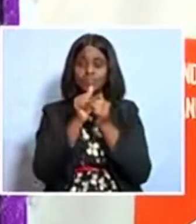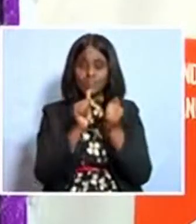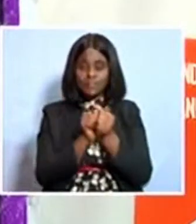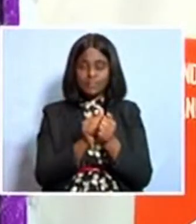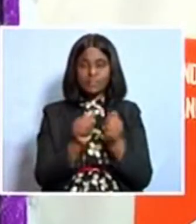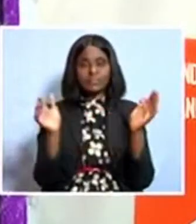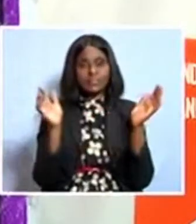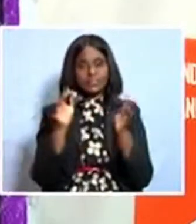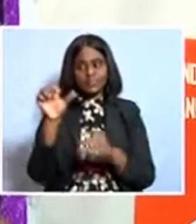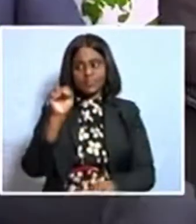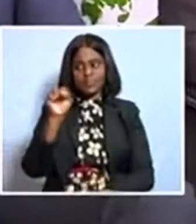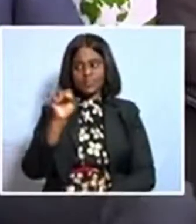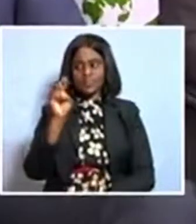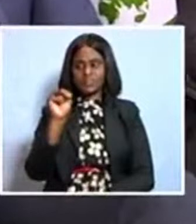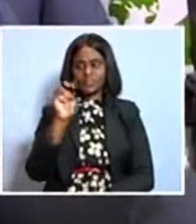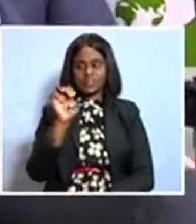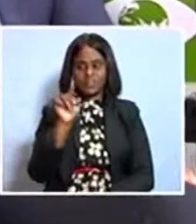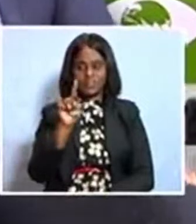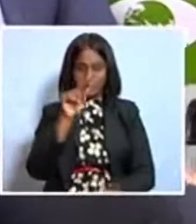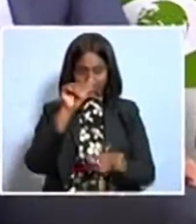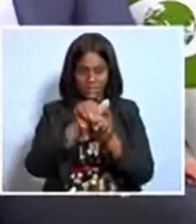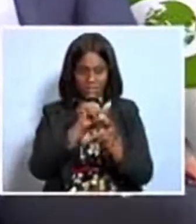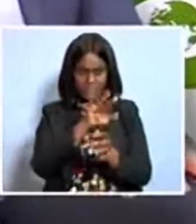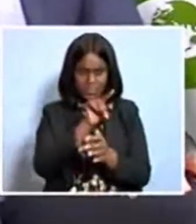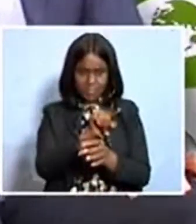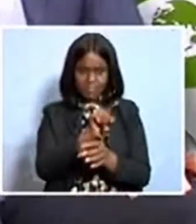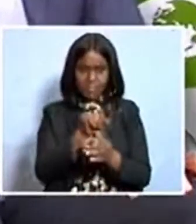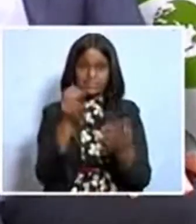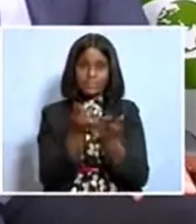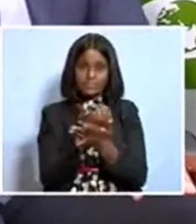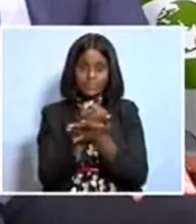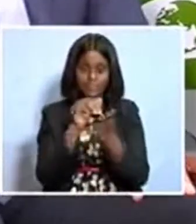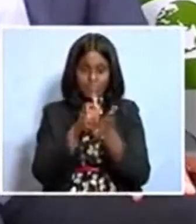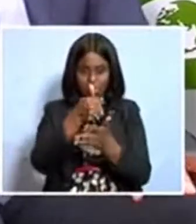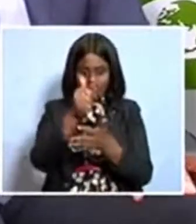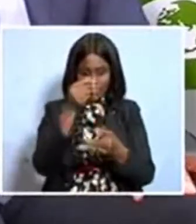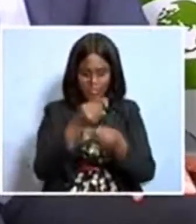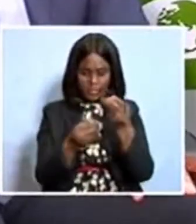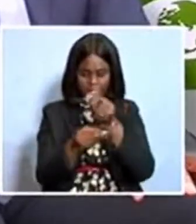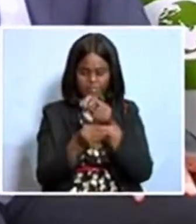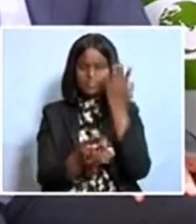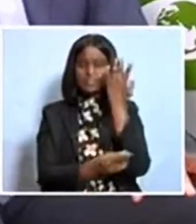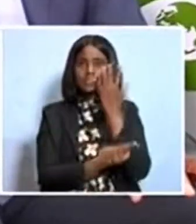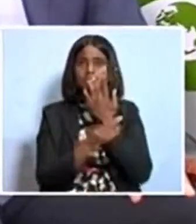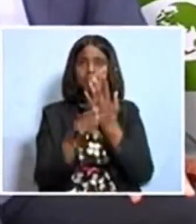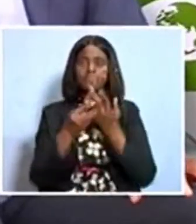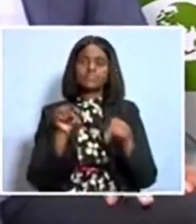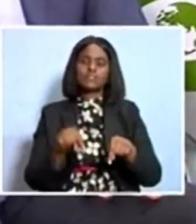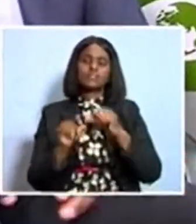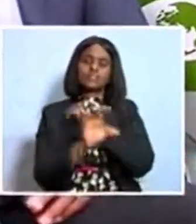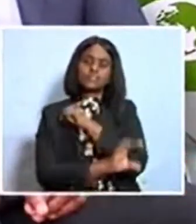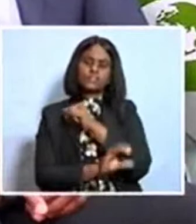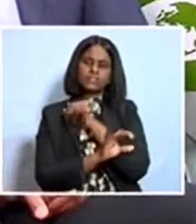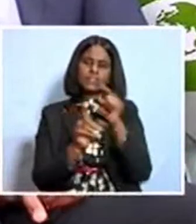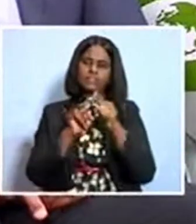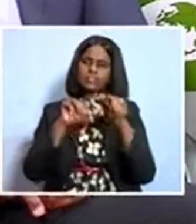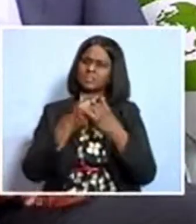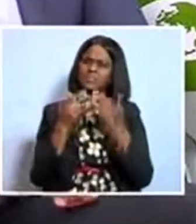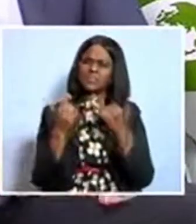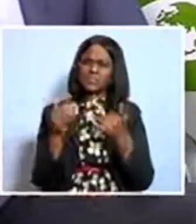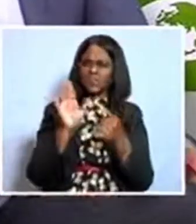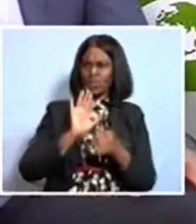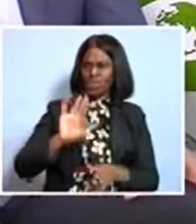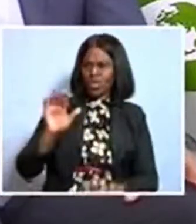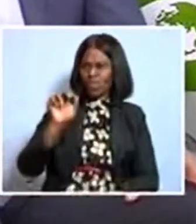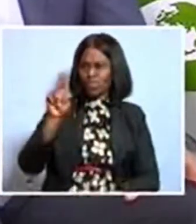of this economy, and also how they contribute to the development of this country. But how is